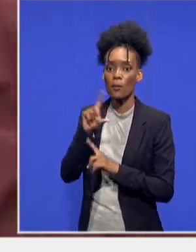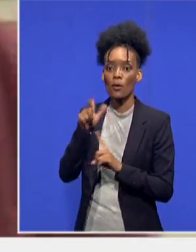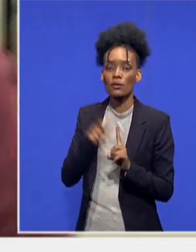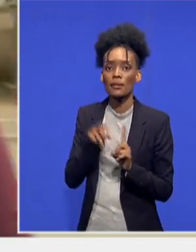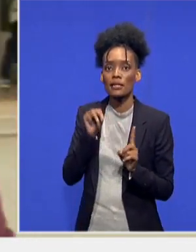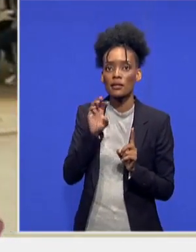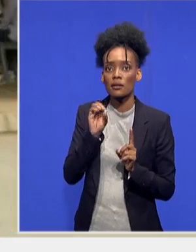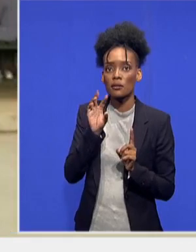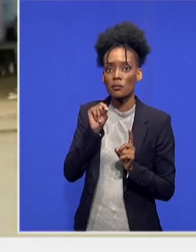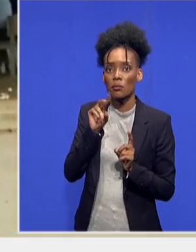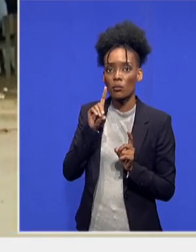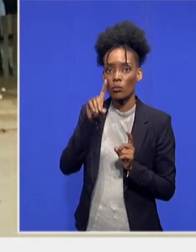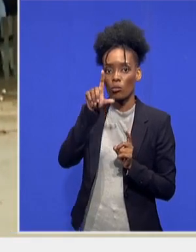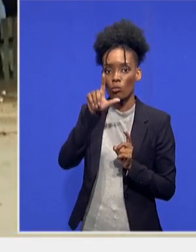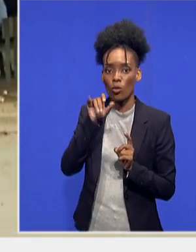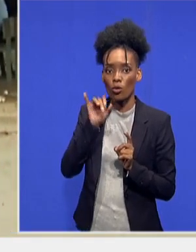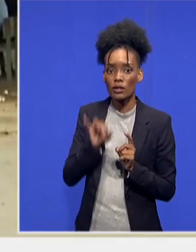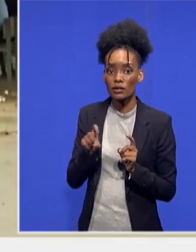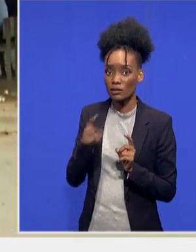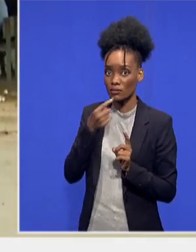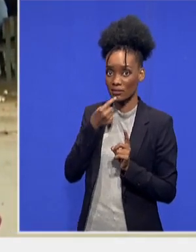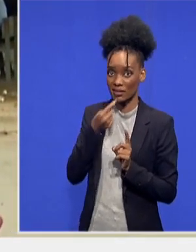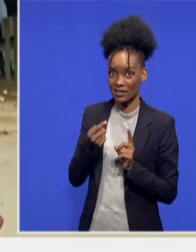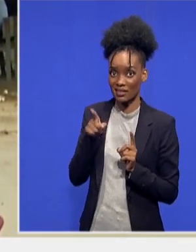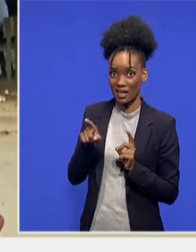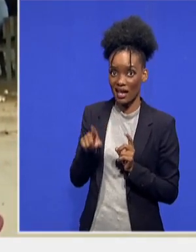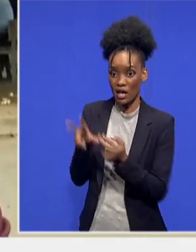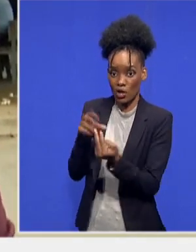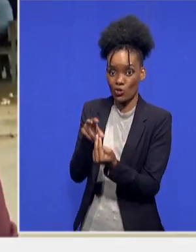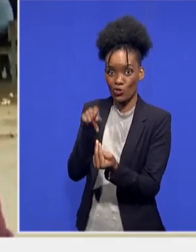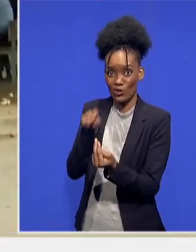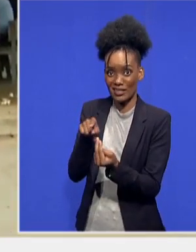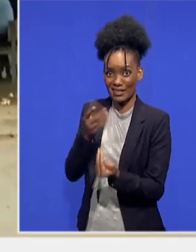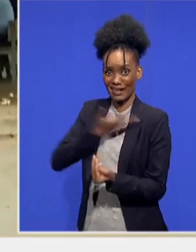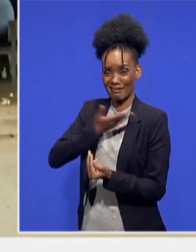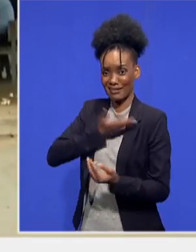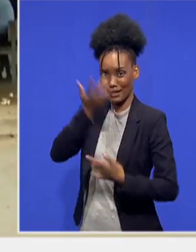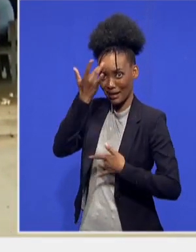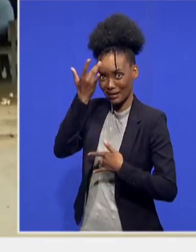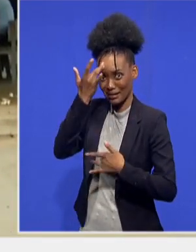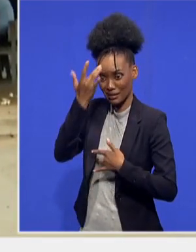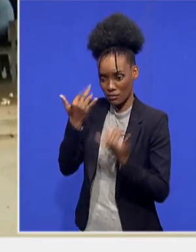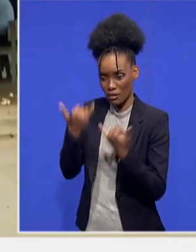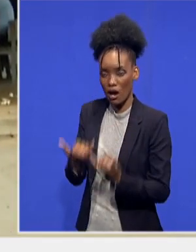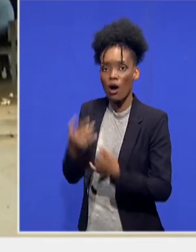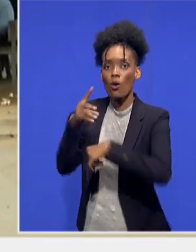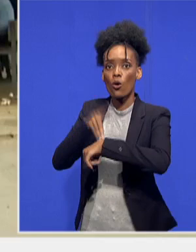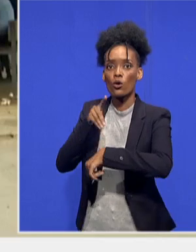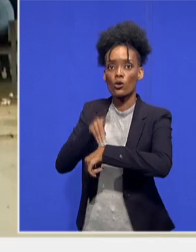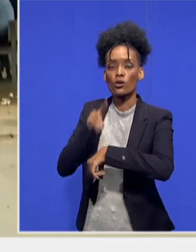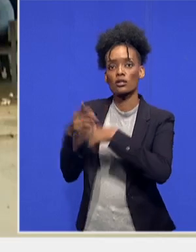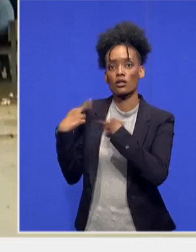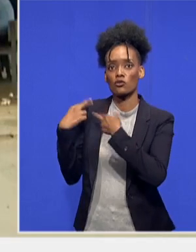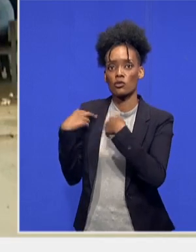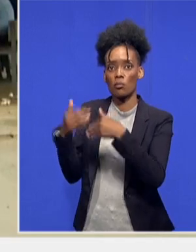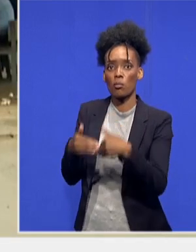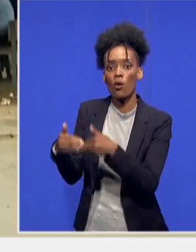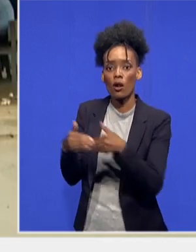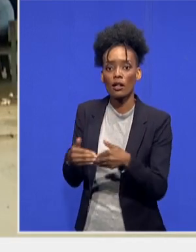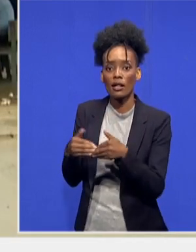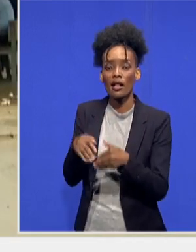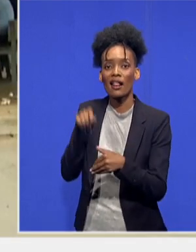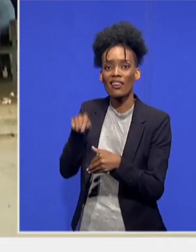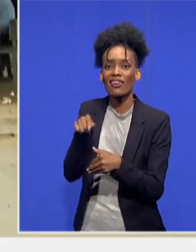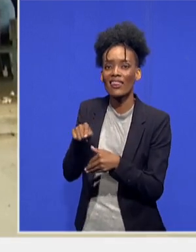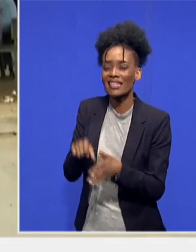Mvambi, indicating that at the intensive care unit, it's the doctors now. We must imagine that is the critical unit